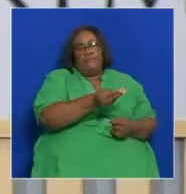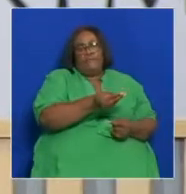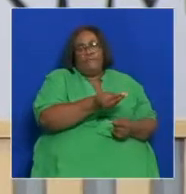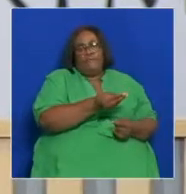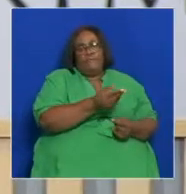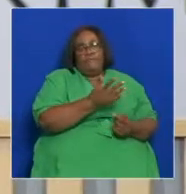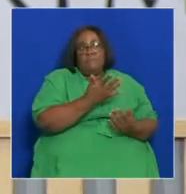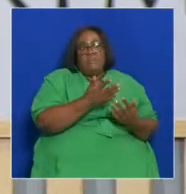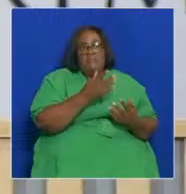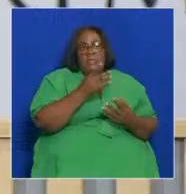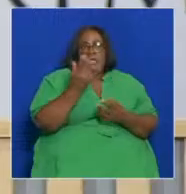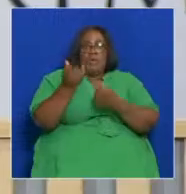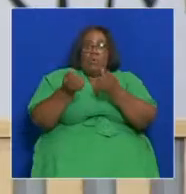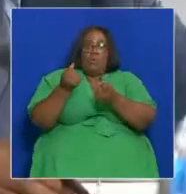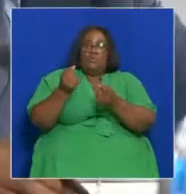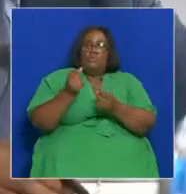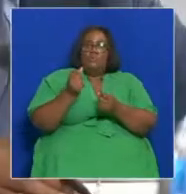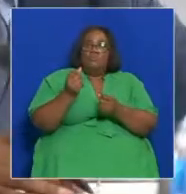when they had asked for it.